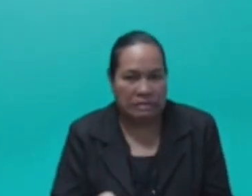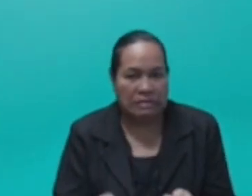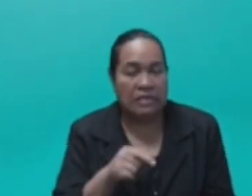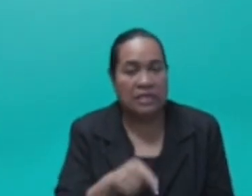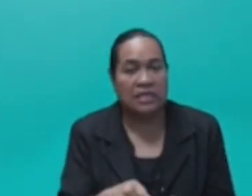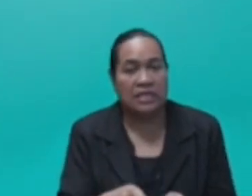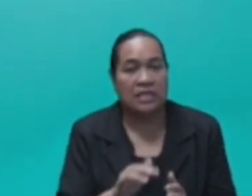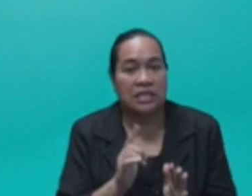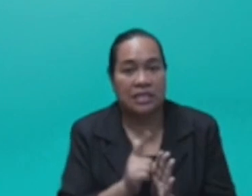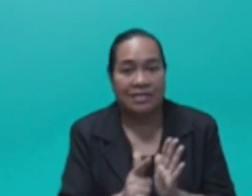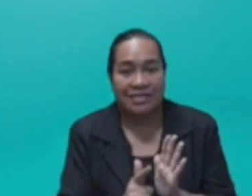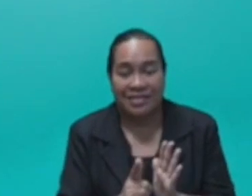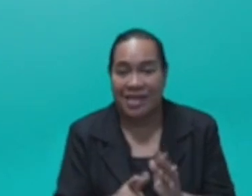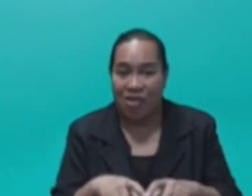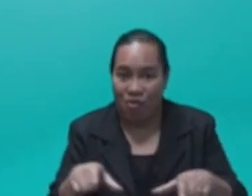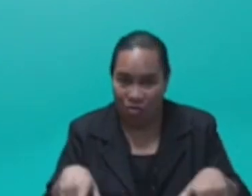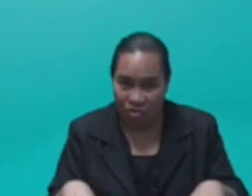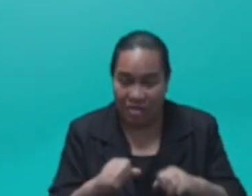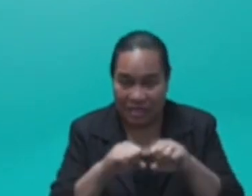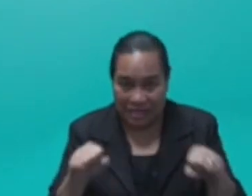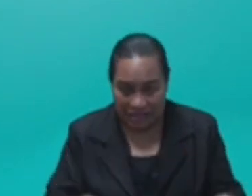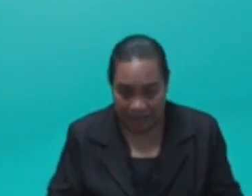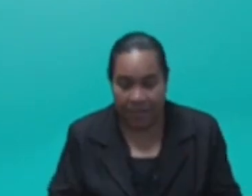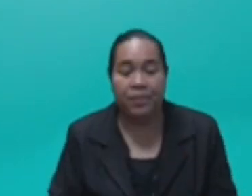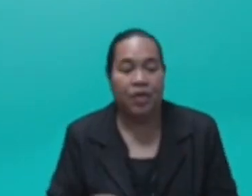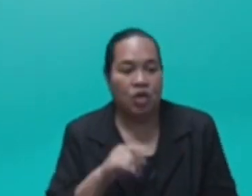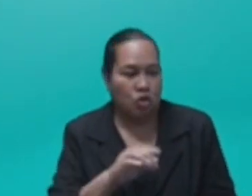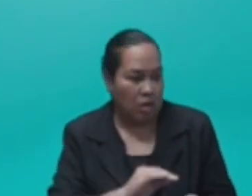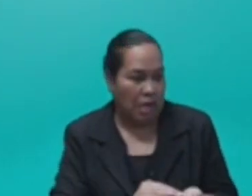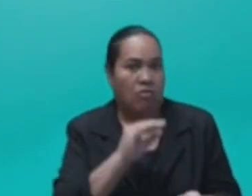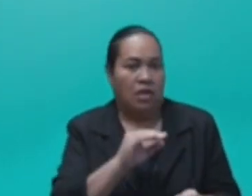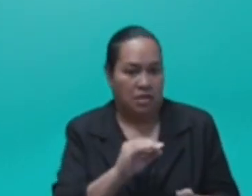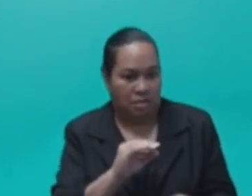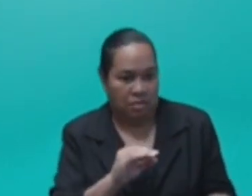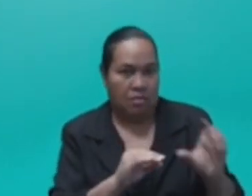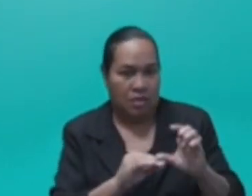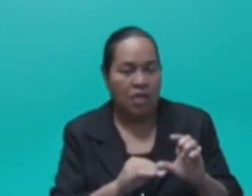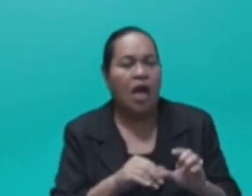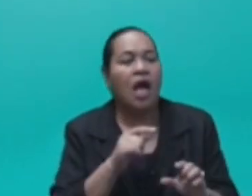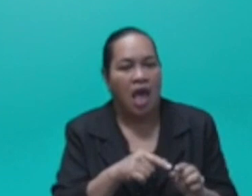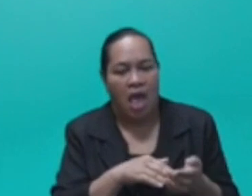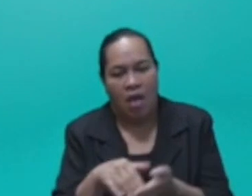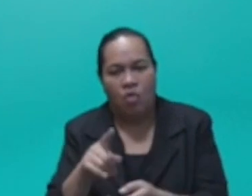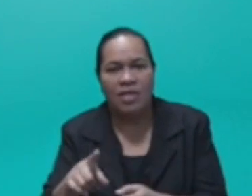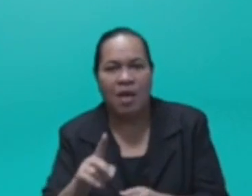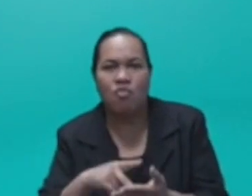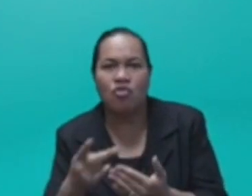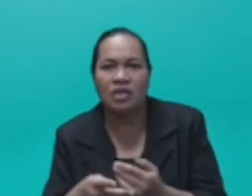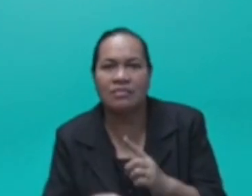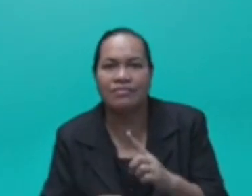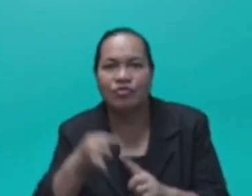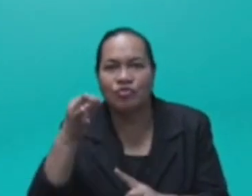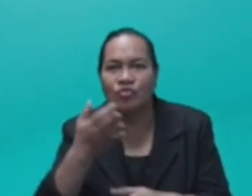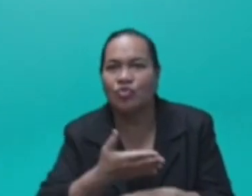$50,478,711 under the coalition government. This increase has facilitated various capital projects, including the construction of new